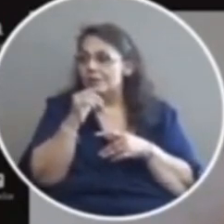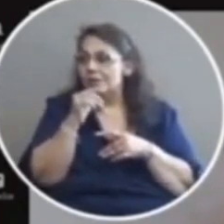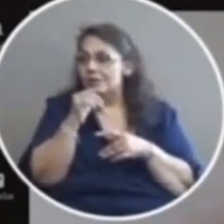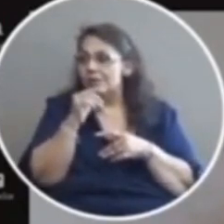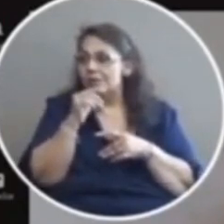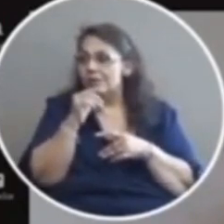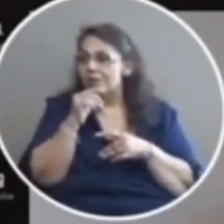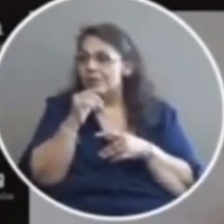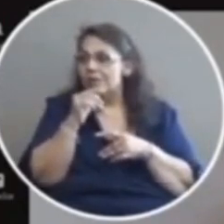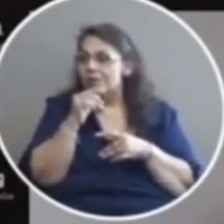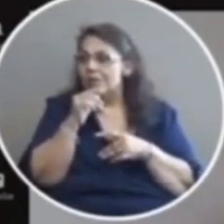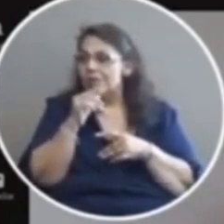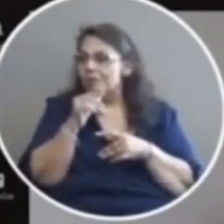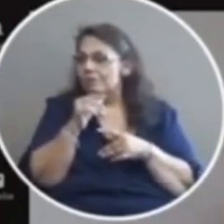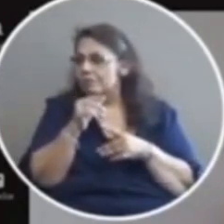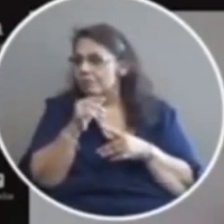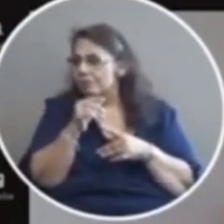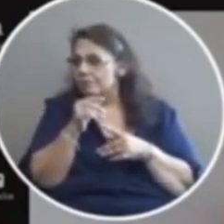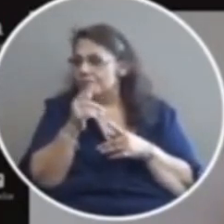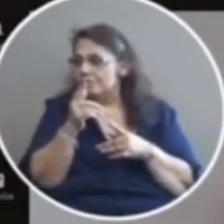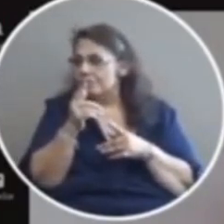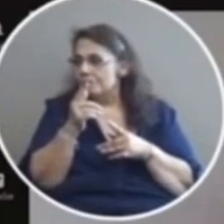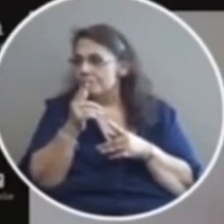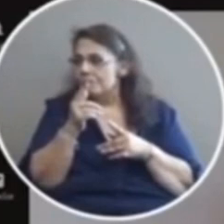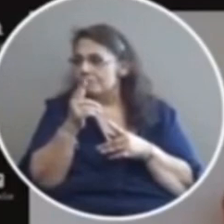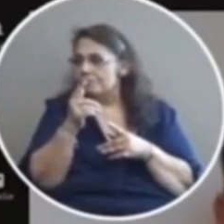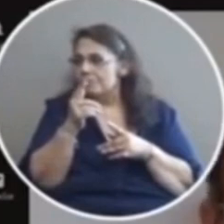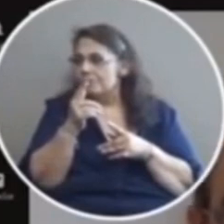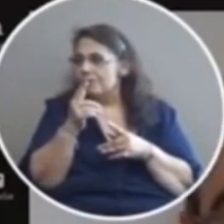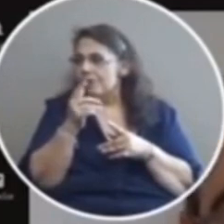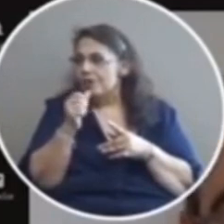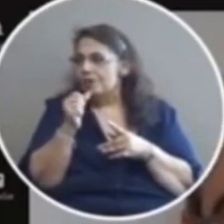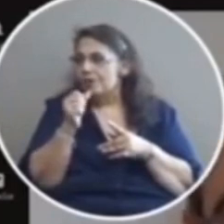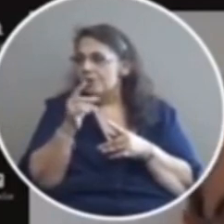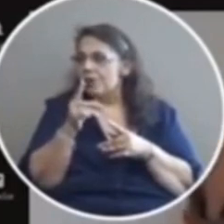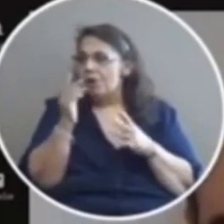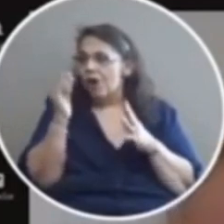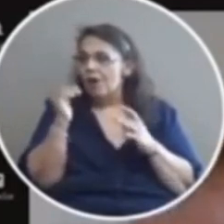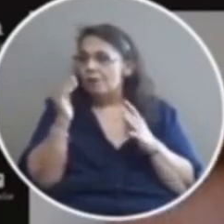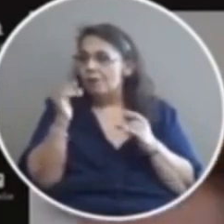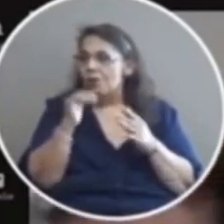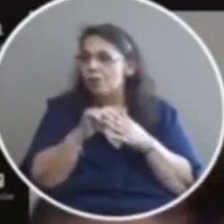The issue so what the f- are you complaining about? Comment. And